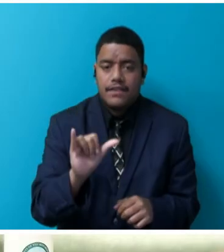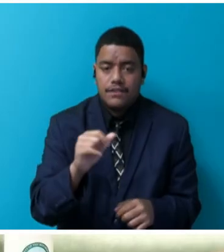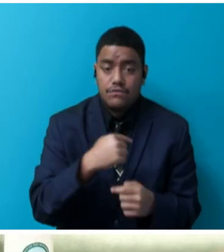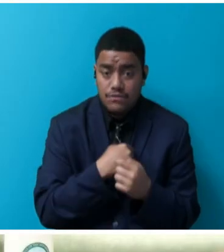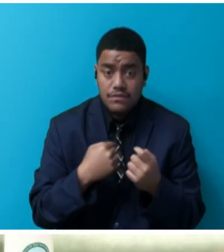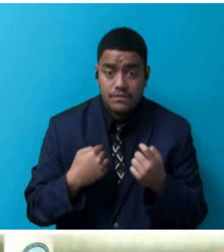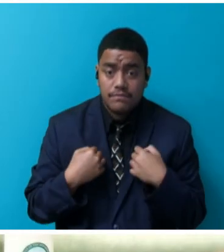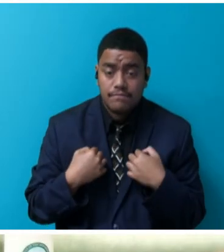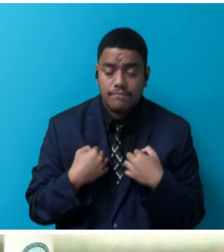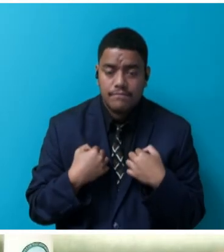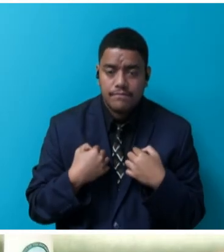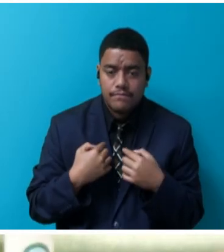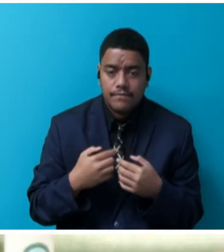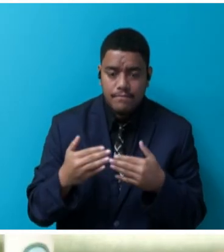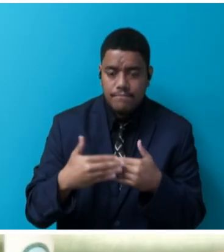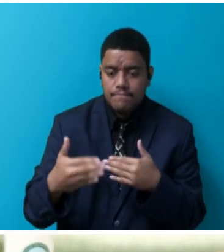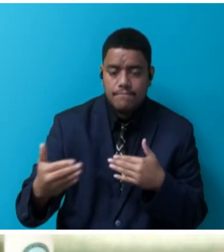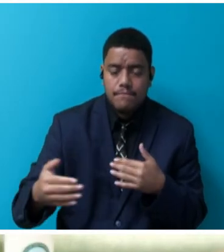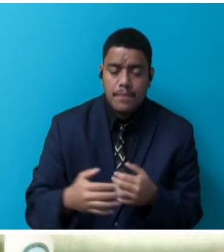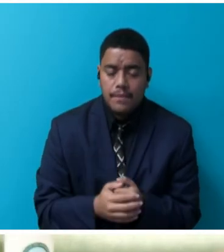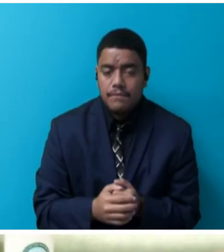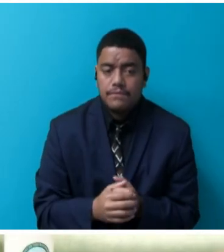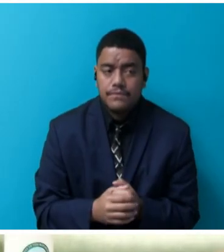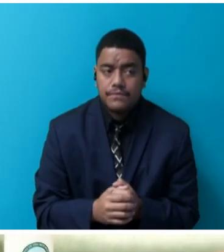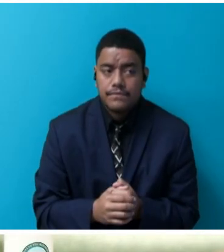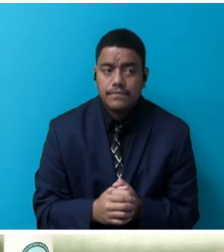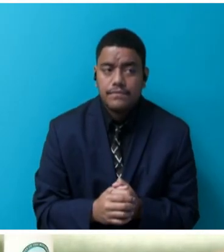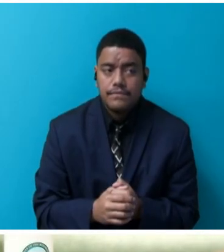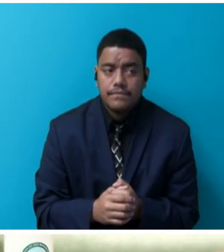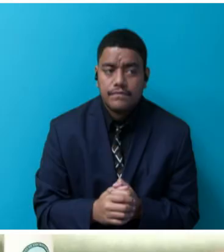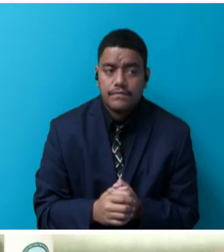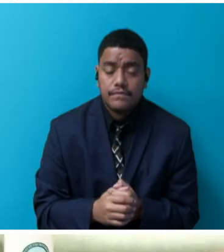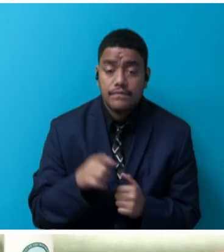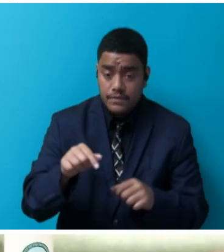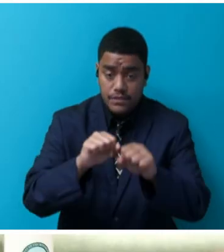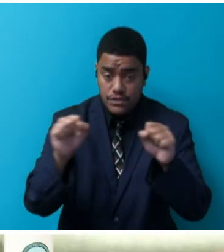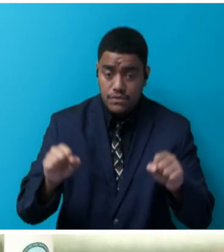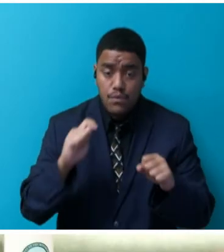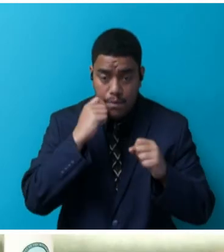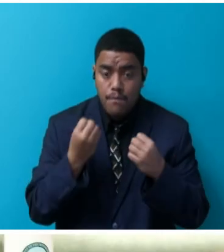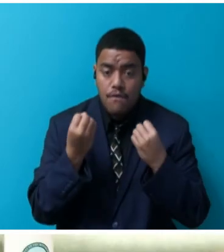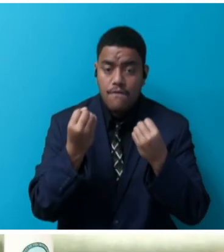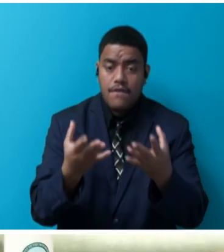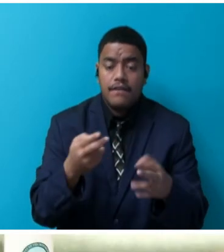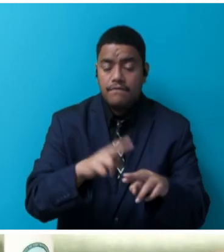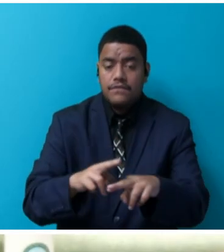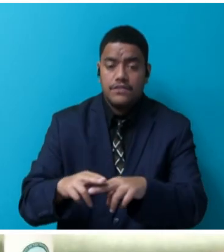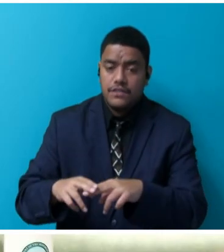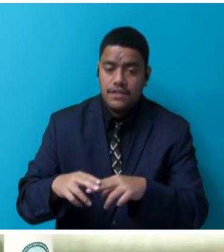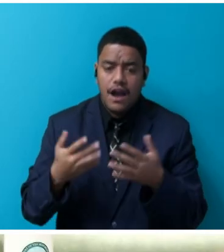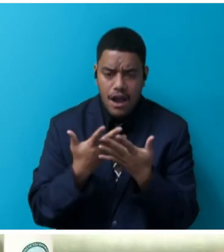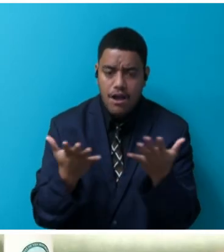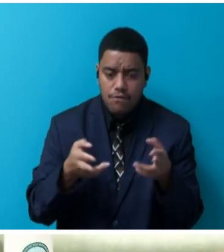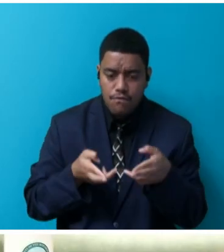expect to table in Cabinet shortly. This strategy will provide Fiji with a coordinated roadmap